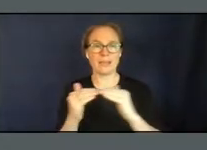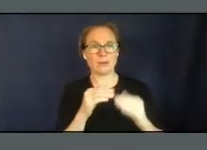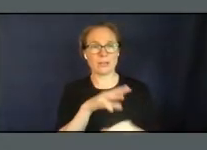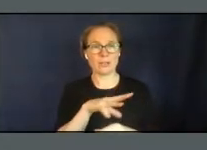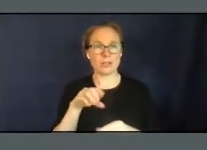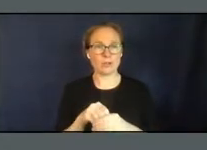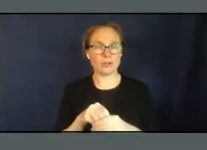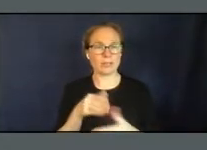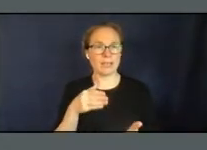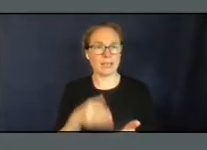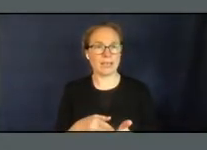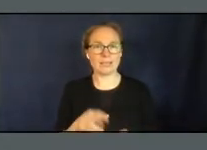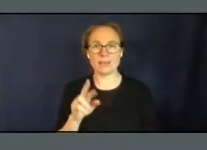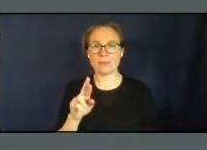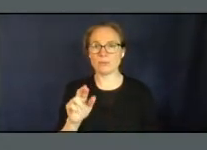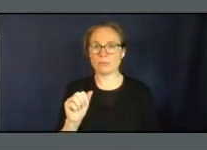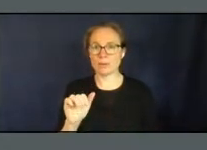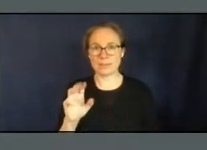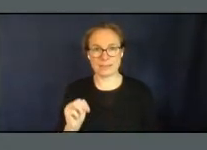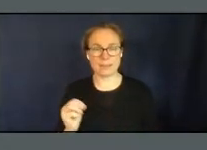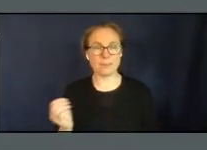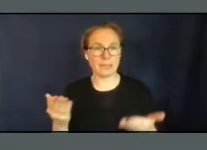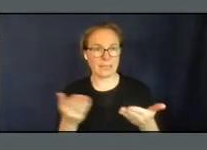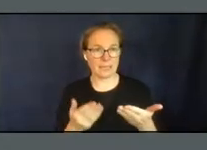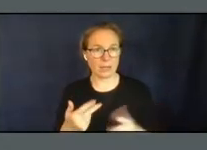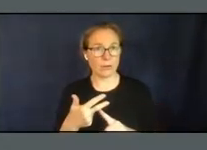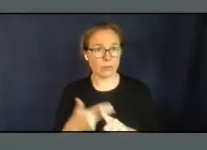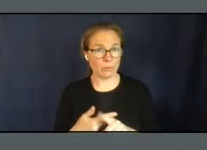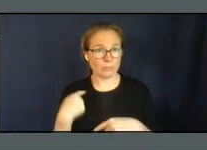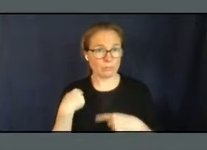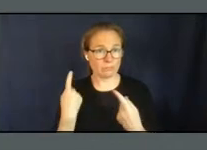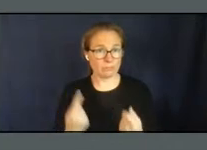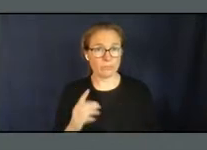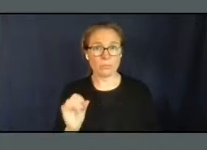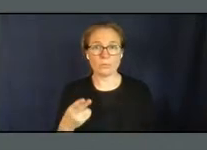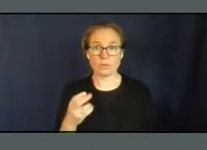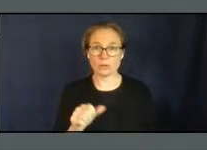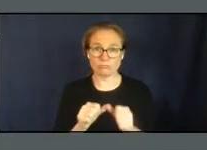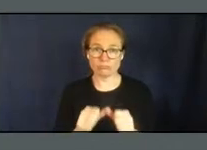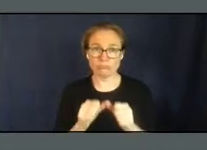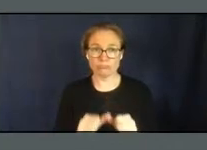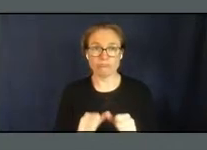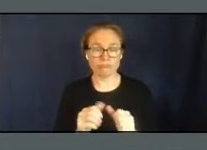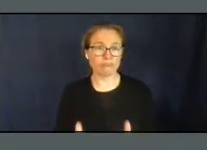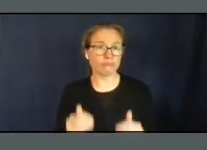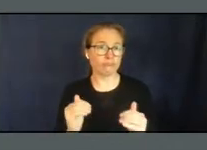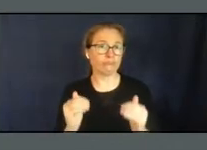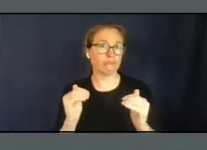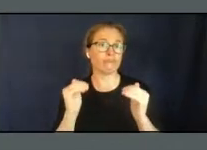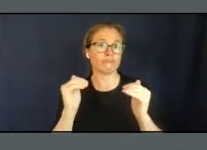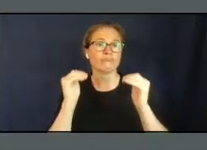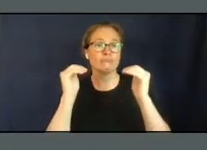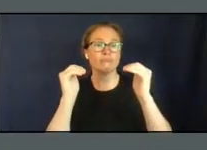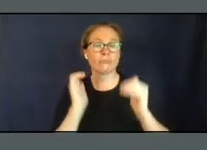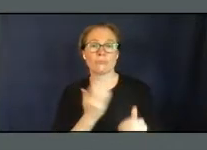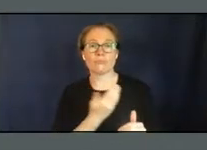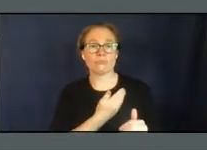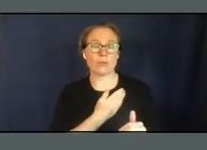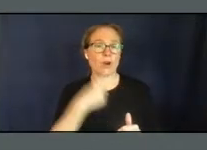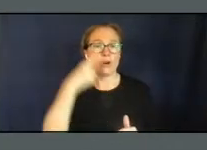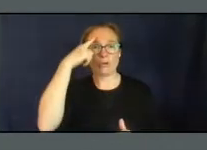at OHSU. Over the past 3 months, OHSU has continued to advance on its aspirational, intentional journey of